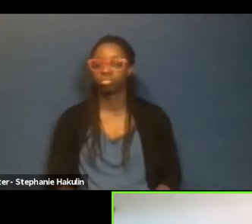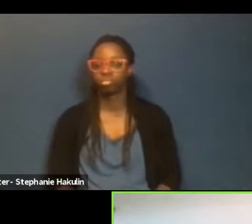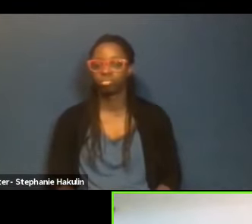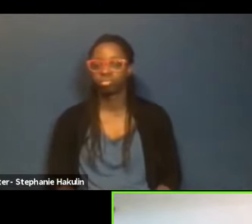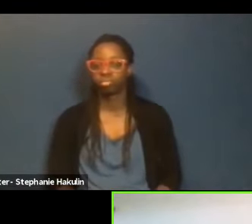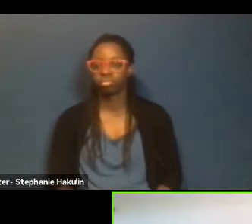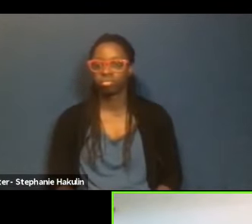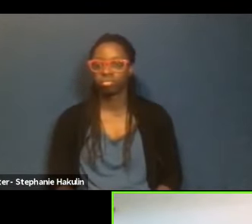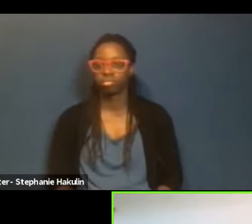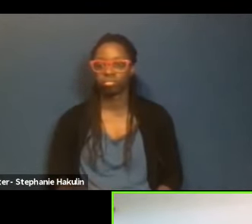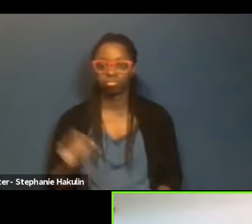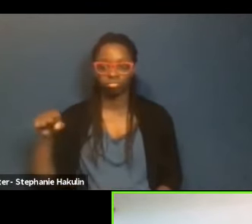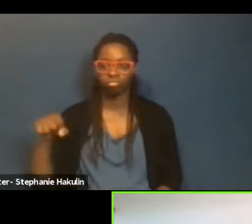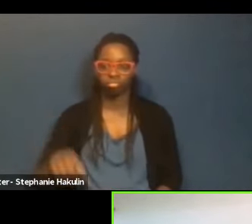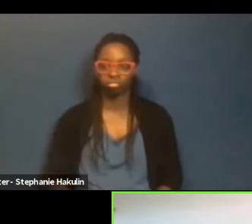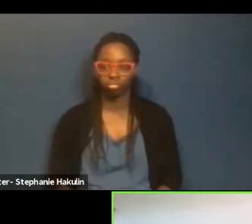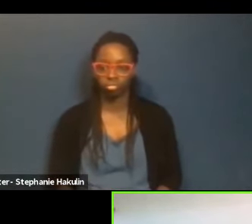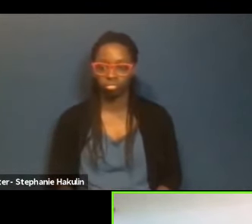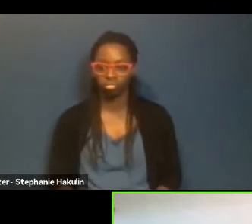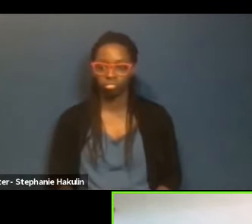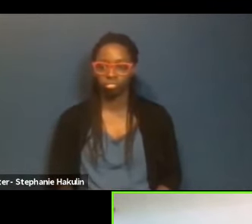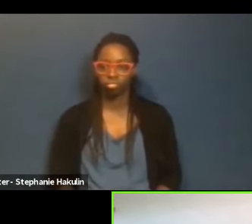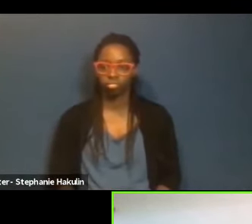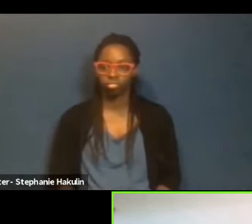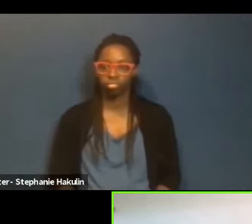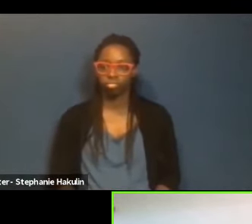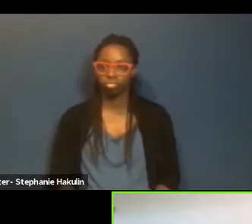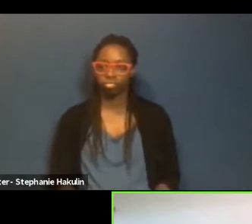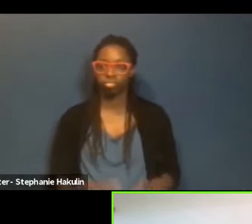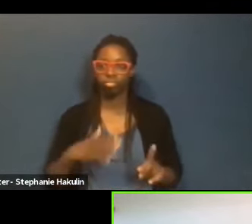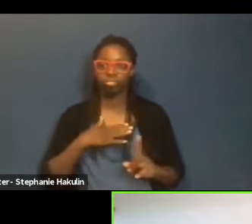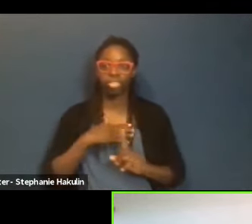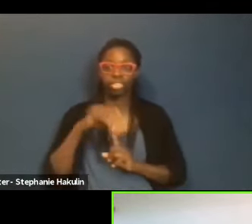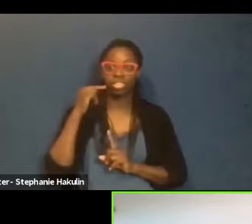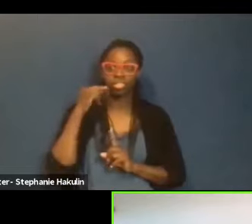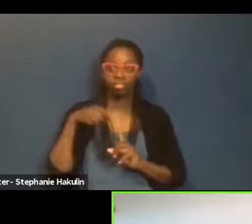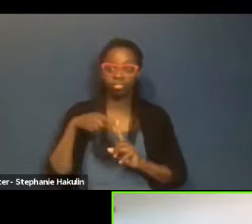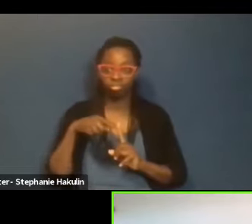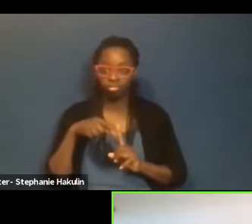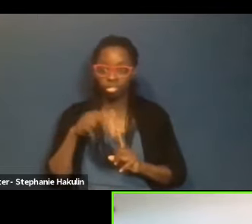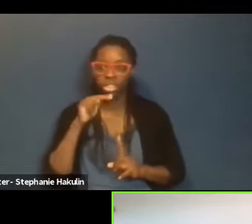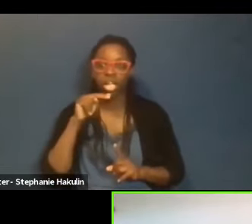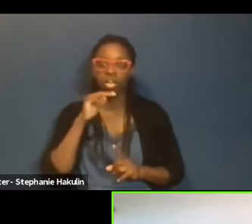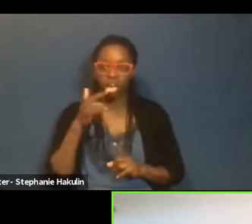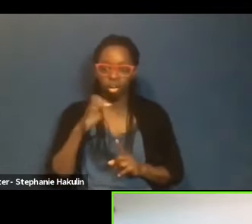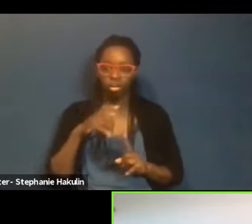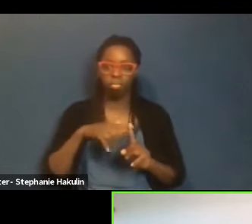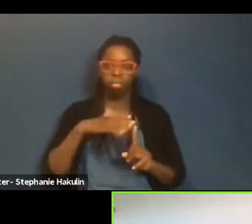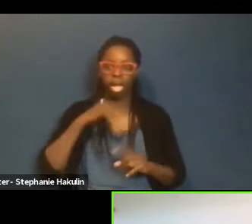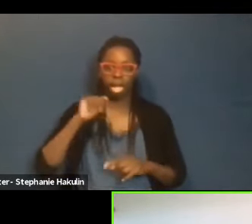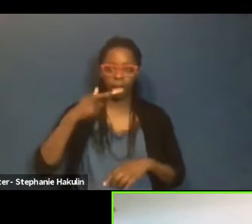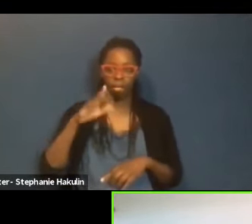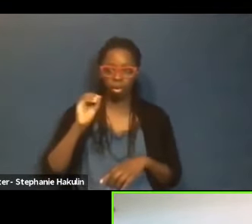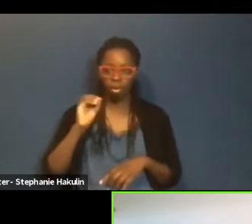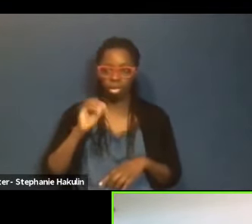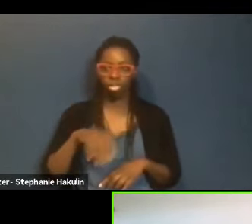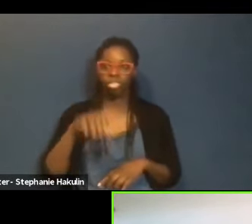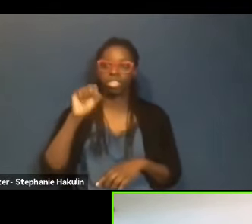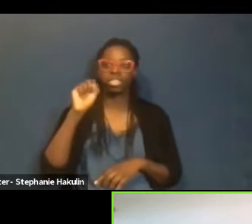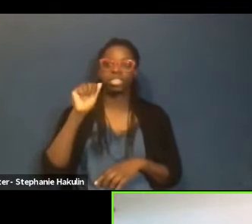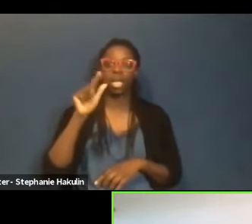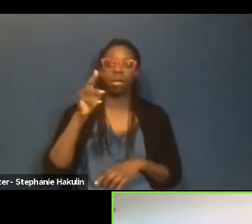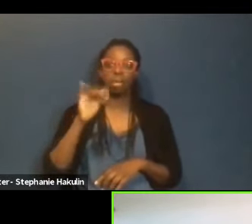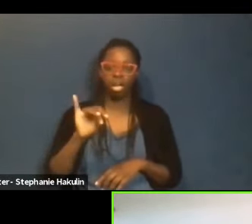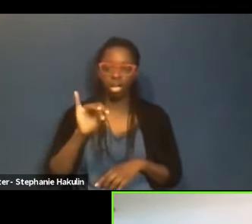My Nigerian mother says, Galapa, Salome, go to bed. Fear burrows in the octave